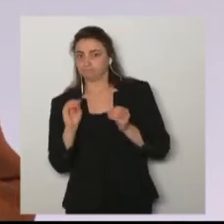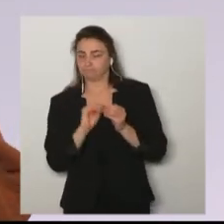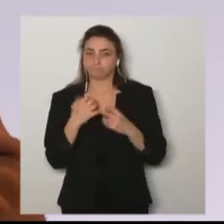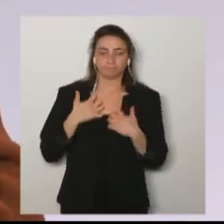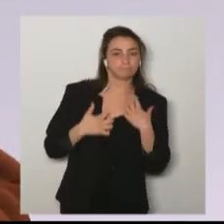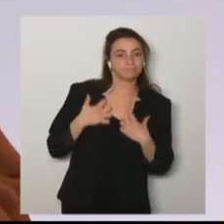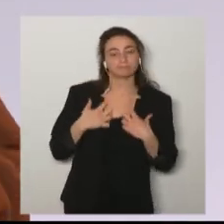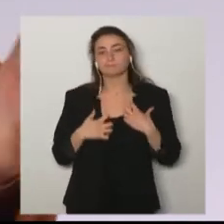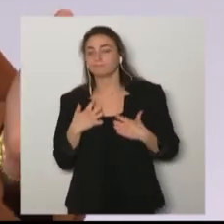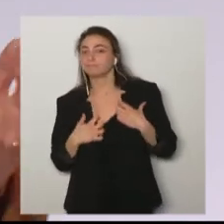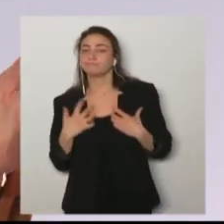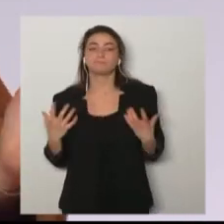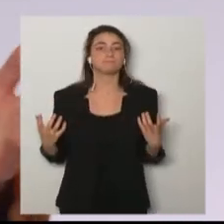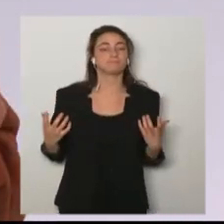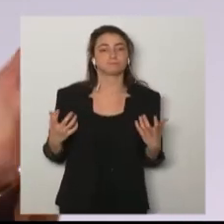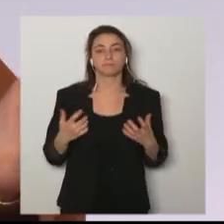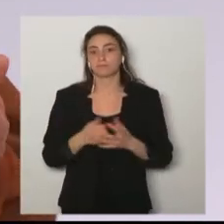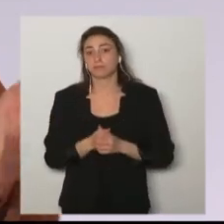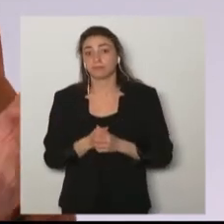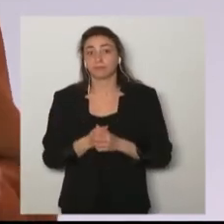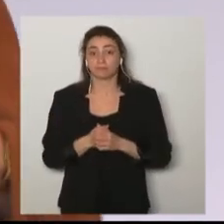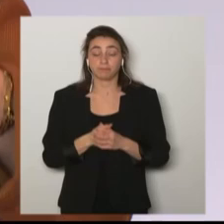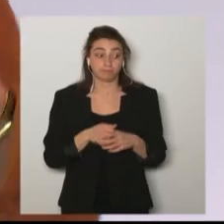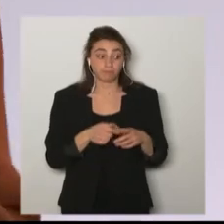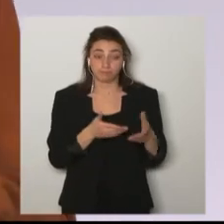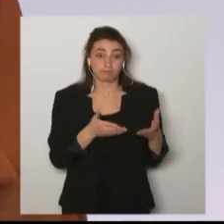from their side. And then if nobody does a